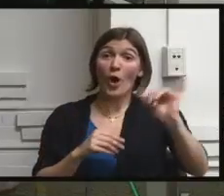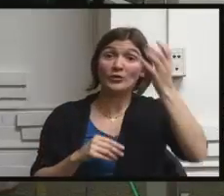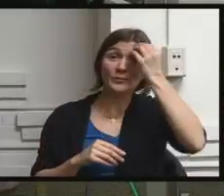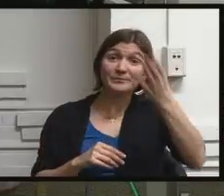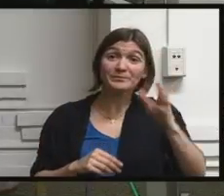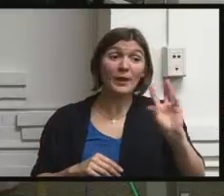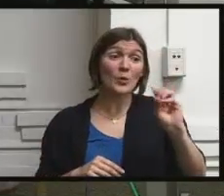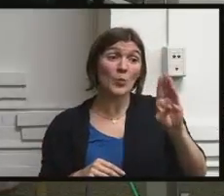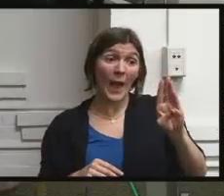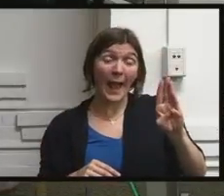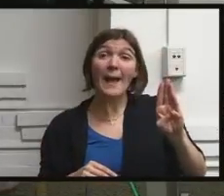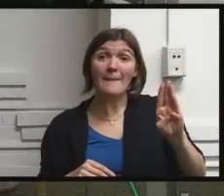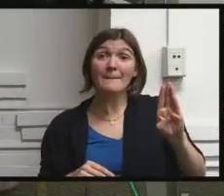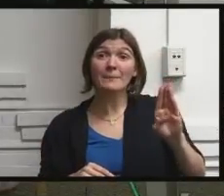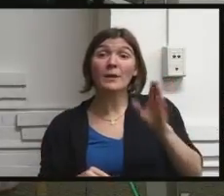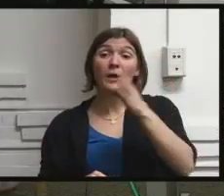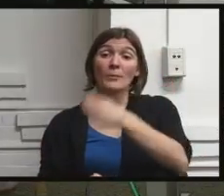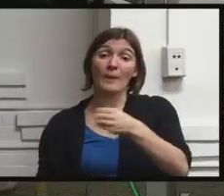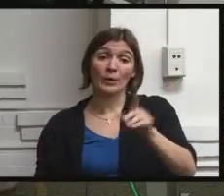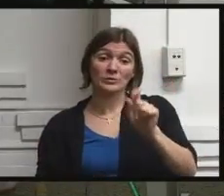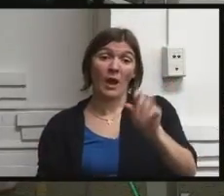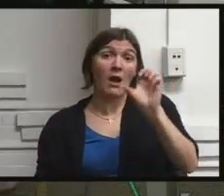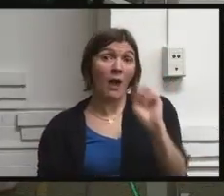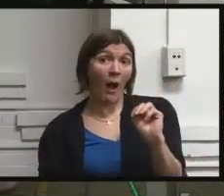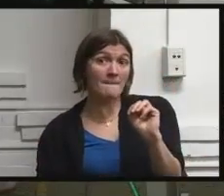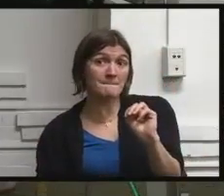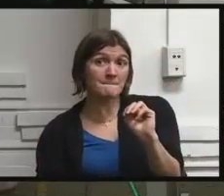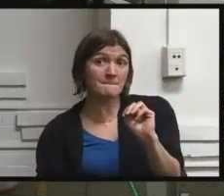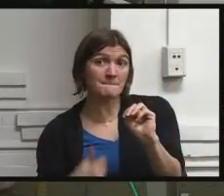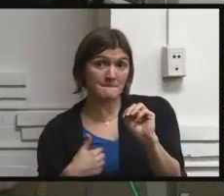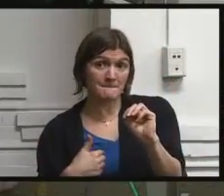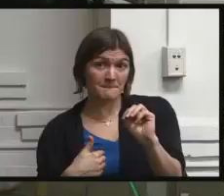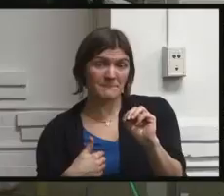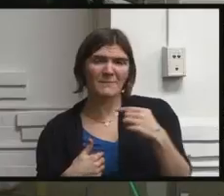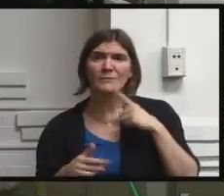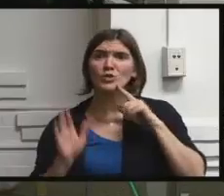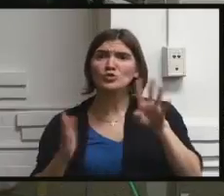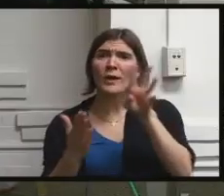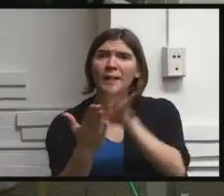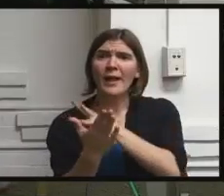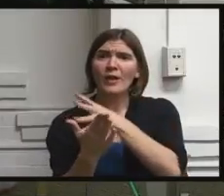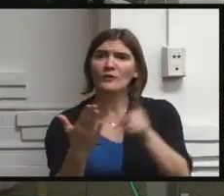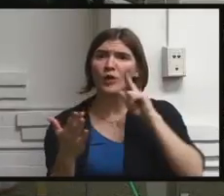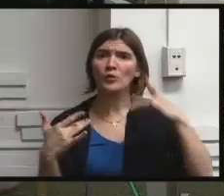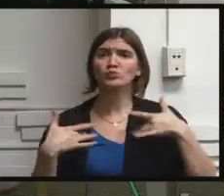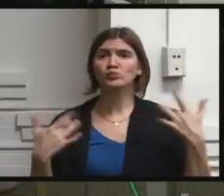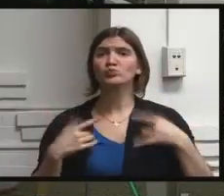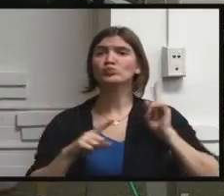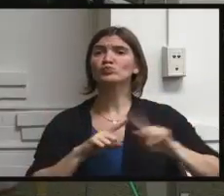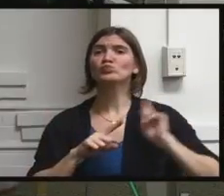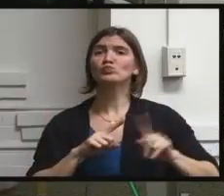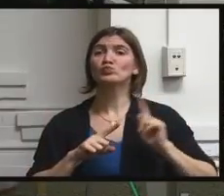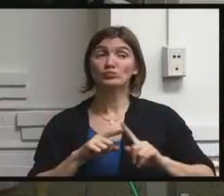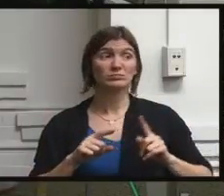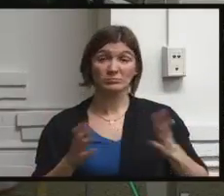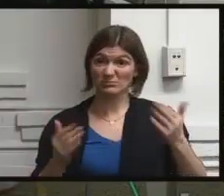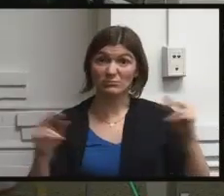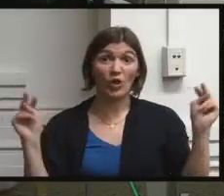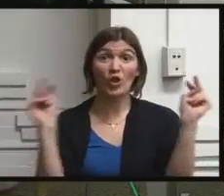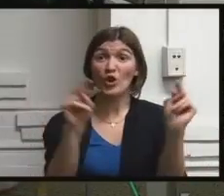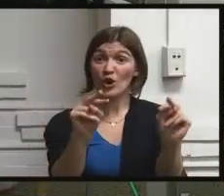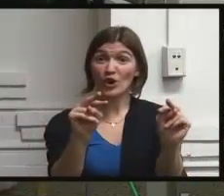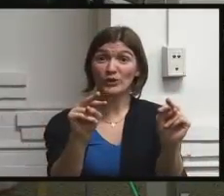our webpage is brattleboro.com. There is a wonderful calendar on our webpage, and we're encouraging